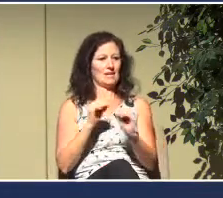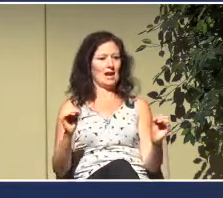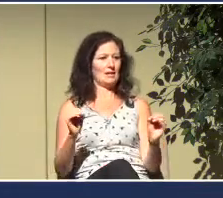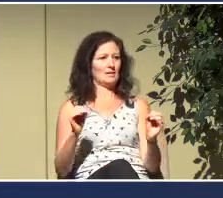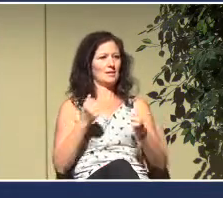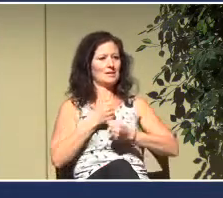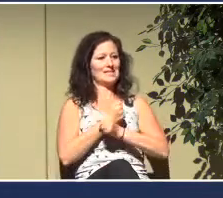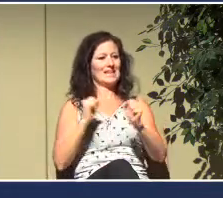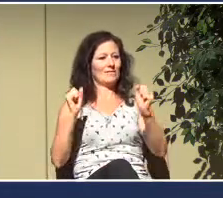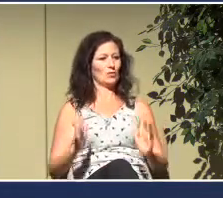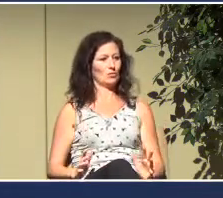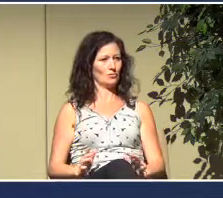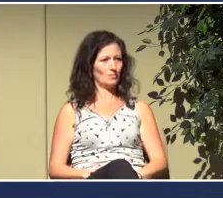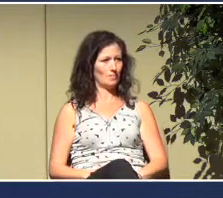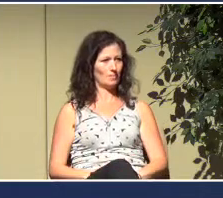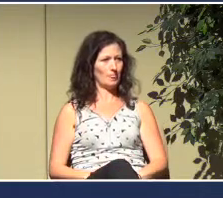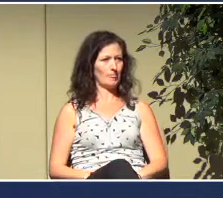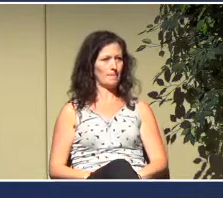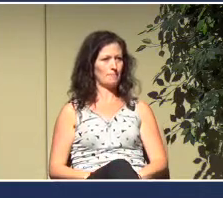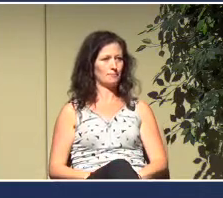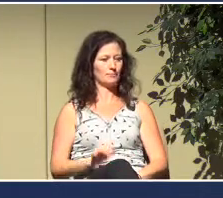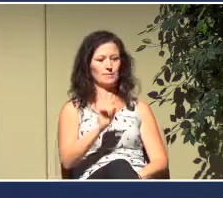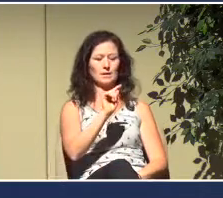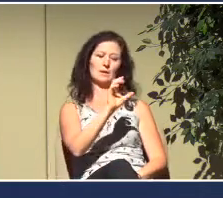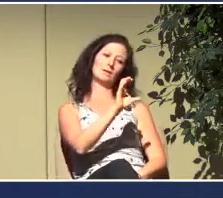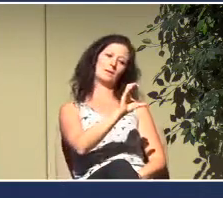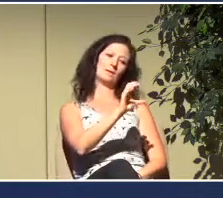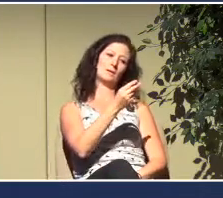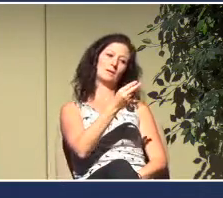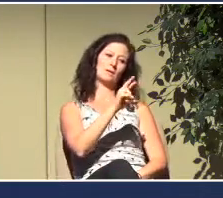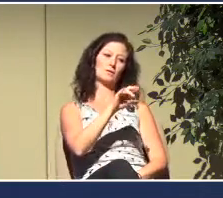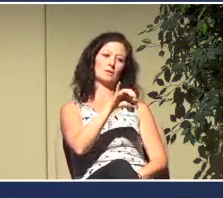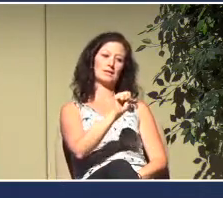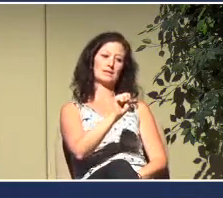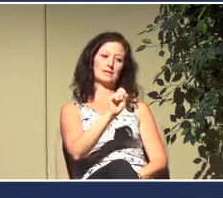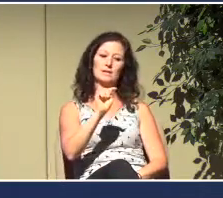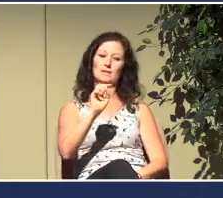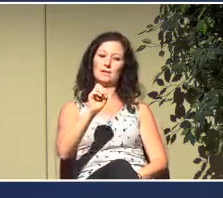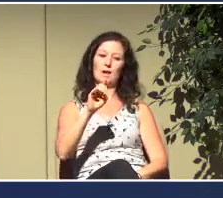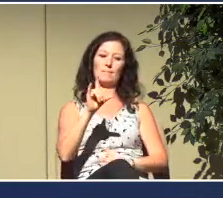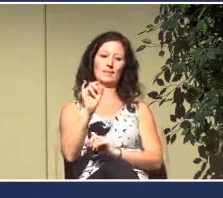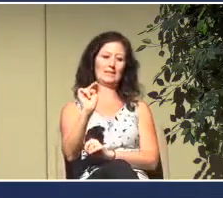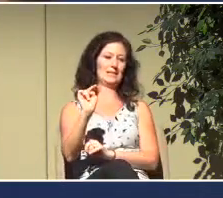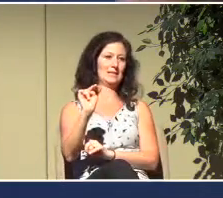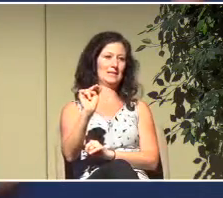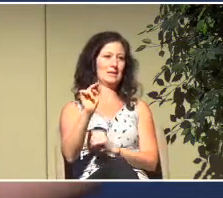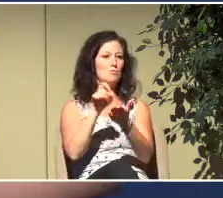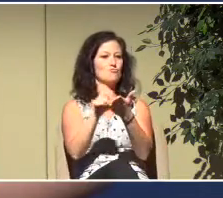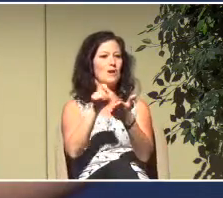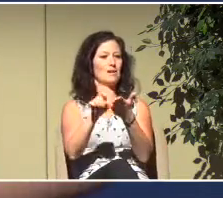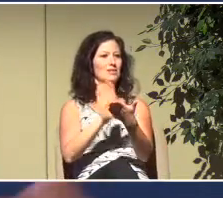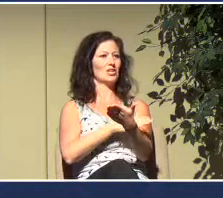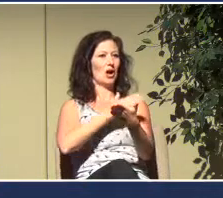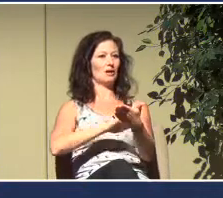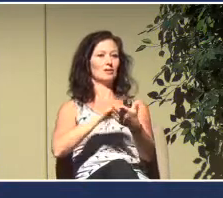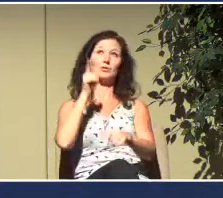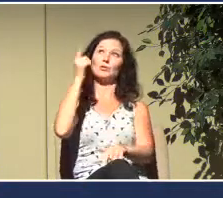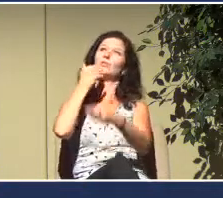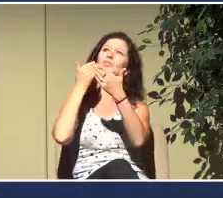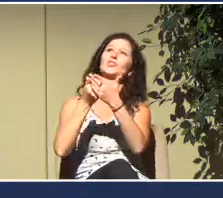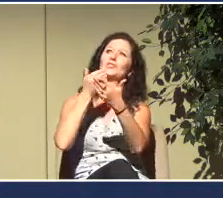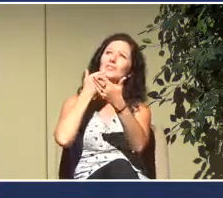There's that song by Chris Tomlin, "You're a good, good father. It's who you are, it's who you are, and I'm loved by you, and that's who I am."